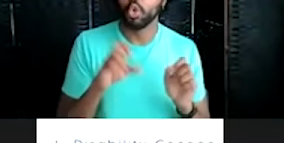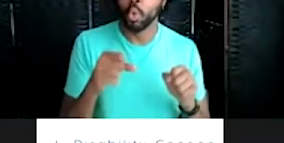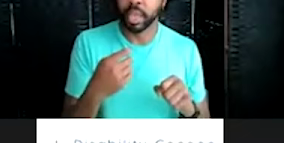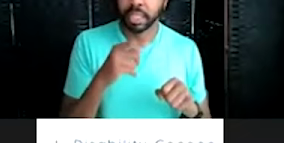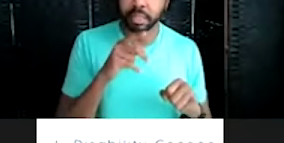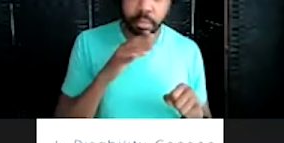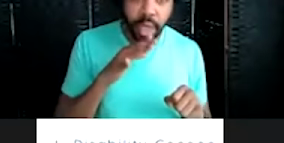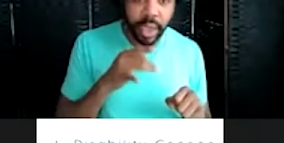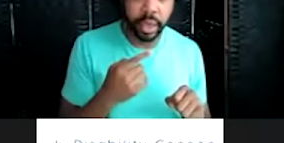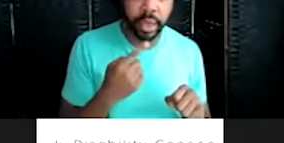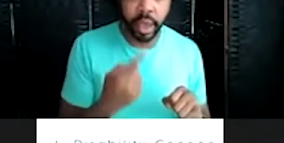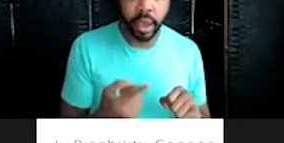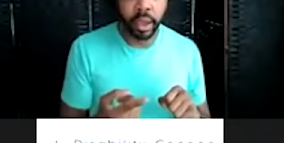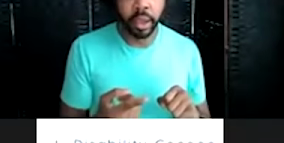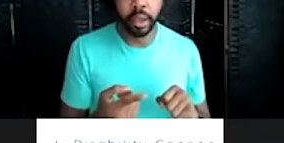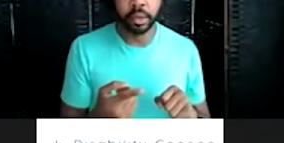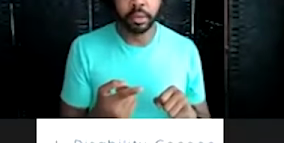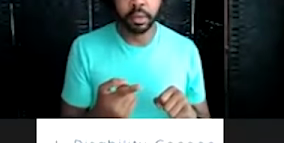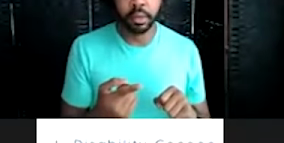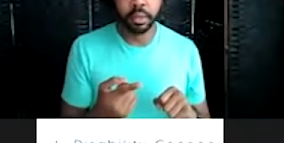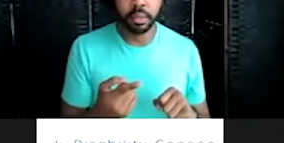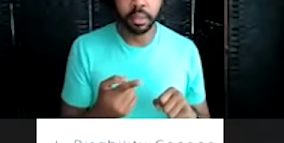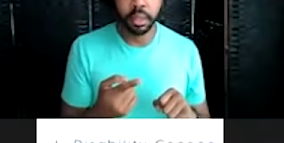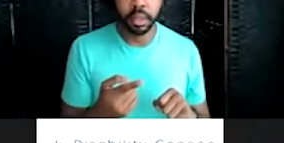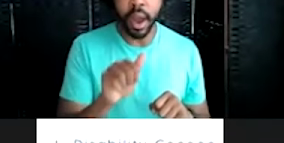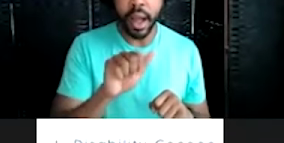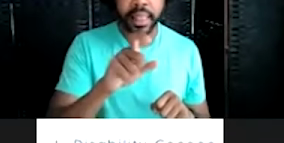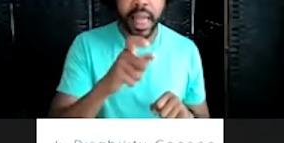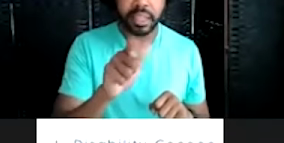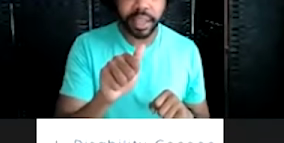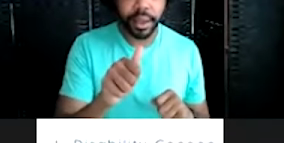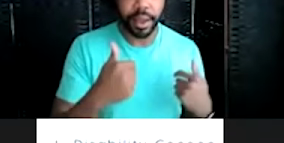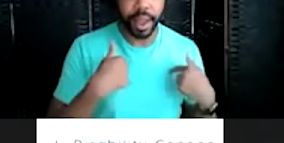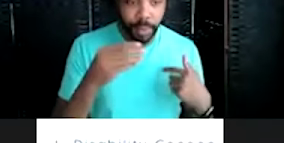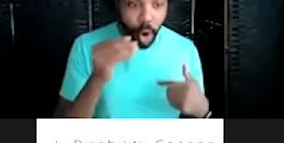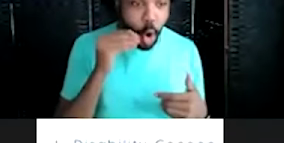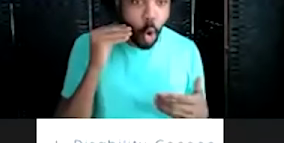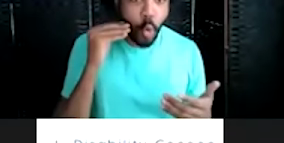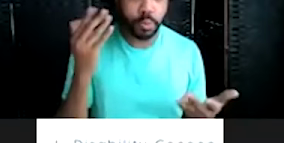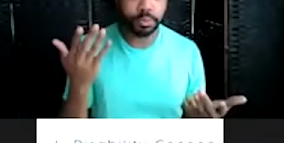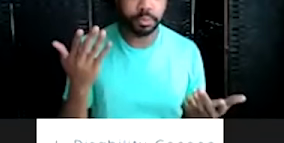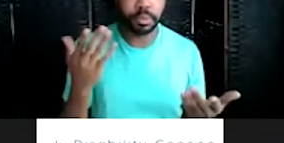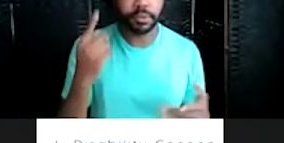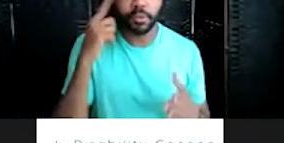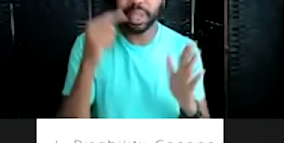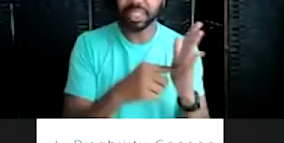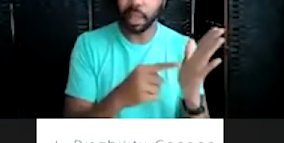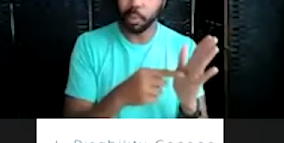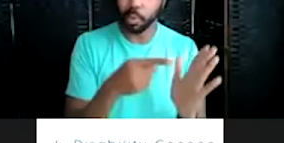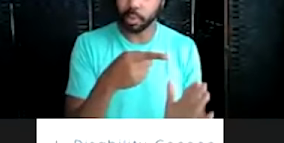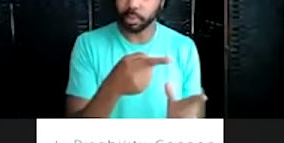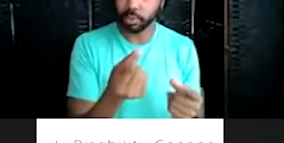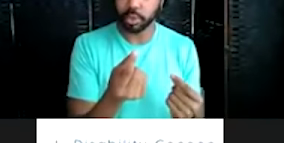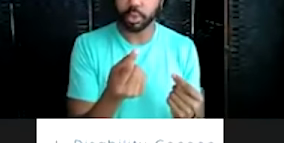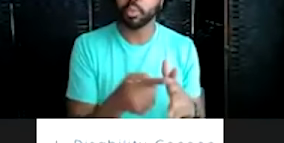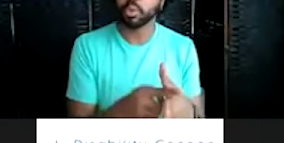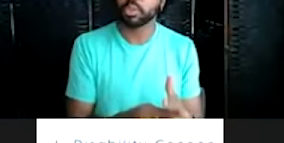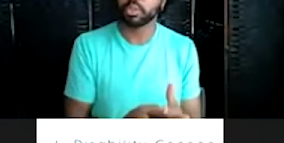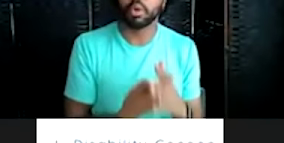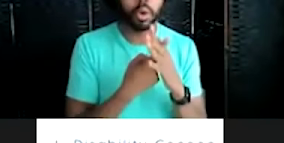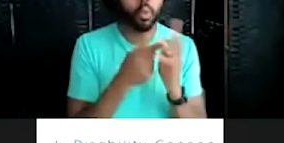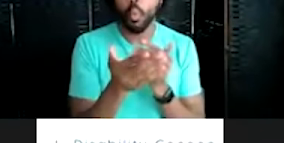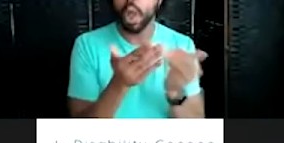Alexa, I'm home, for instance, it will start whatever app that